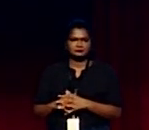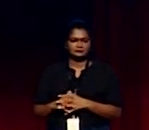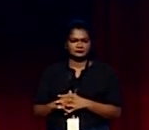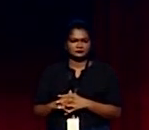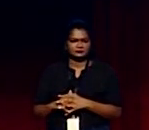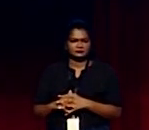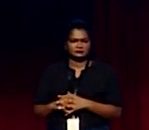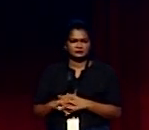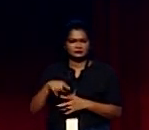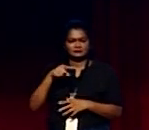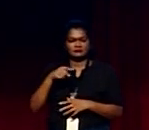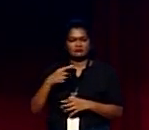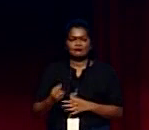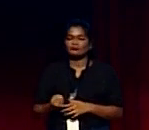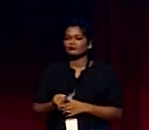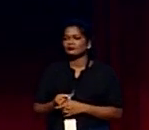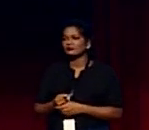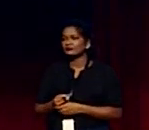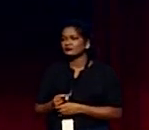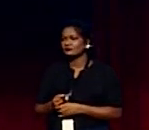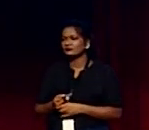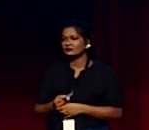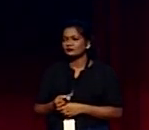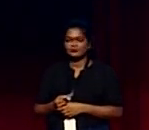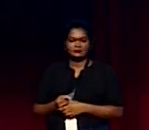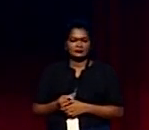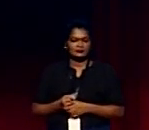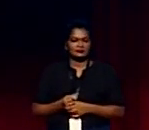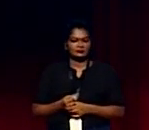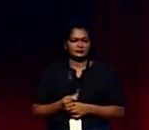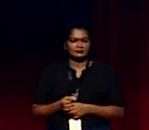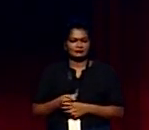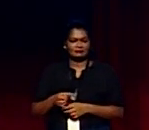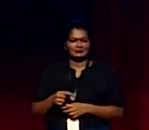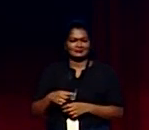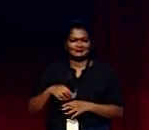Well, there you go. That's the if. Why does it not work? Anyways.